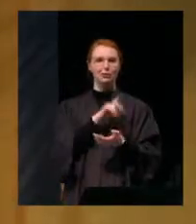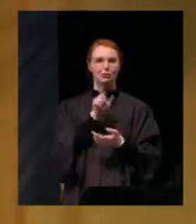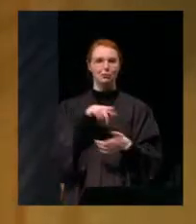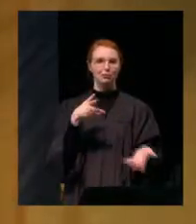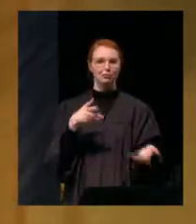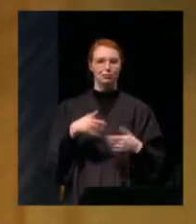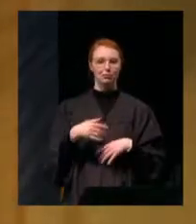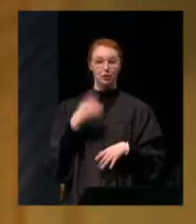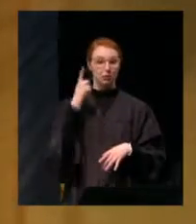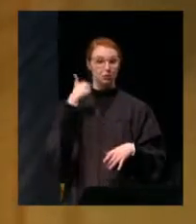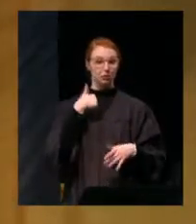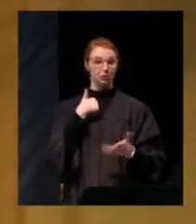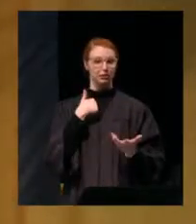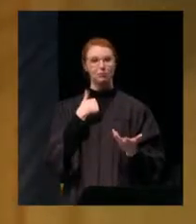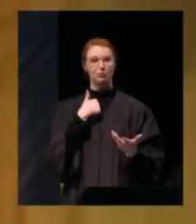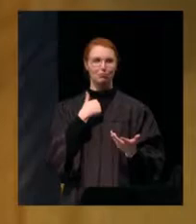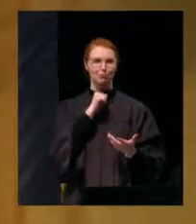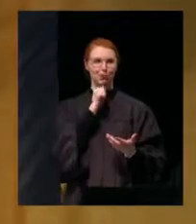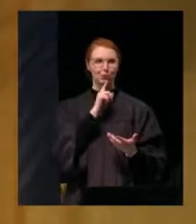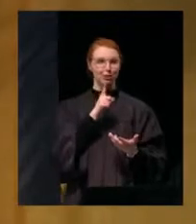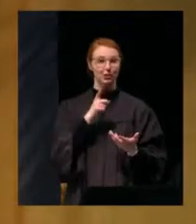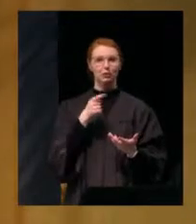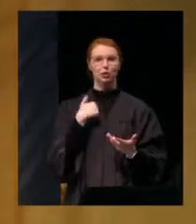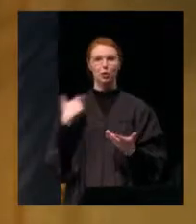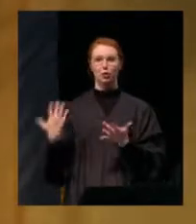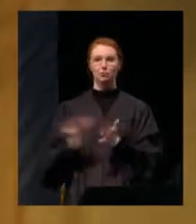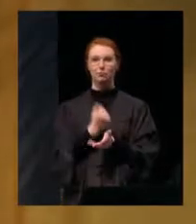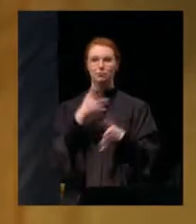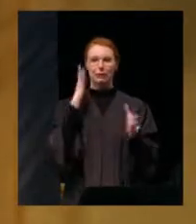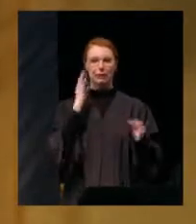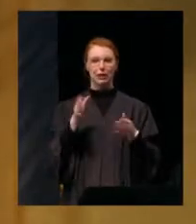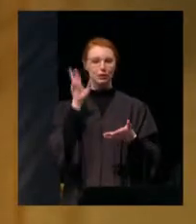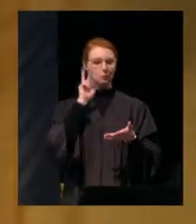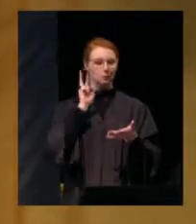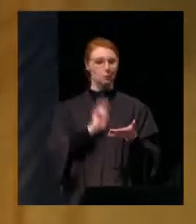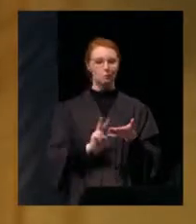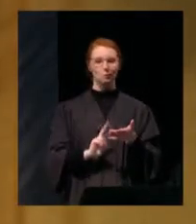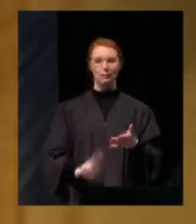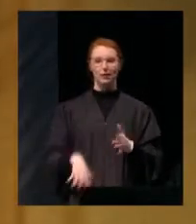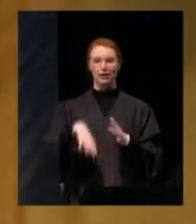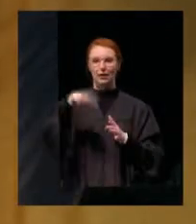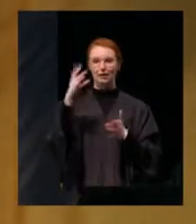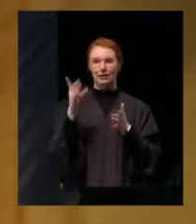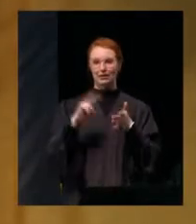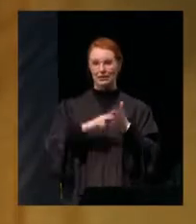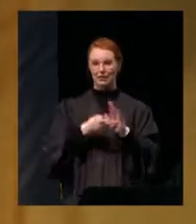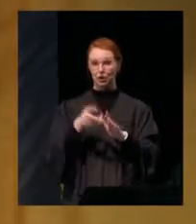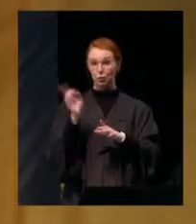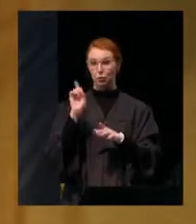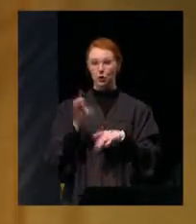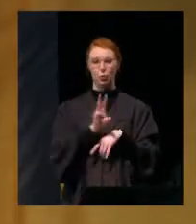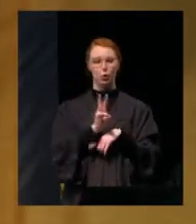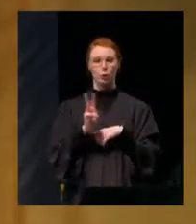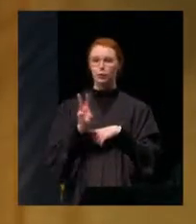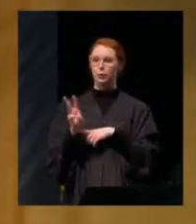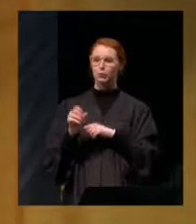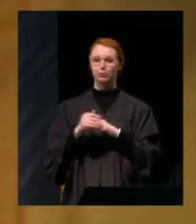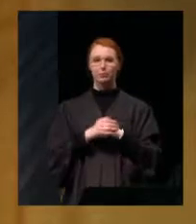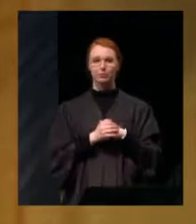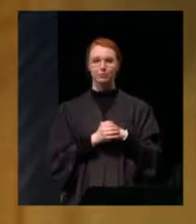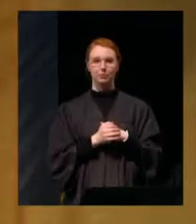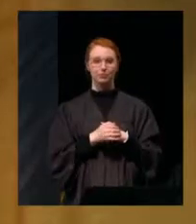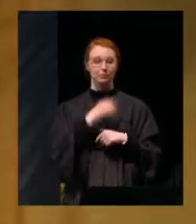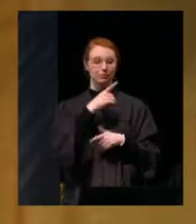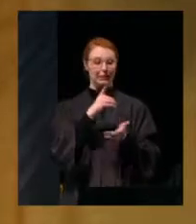me, not quite, so I took the initiative to look up the definition of success on the World Wide Web. According